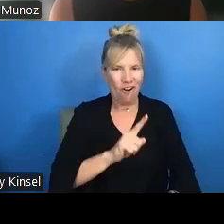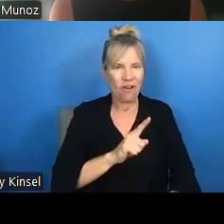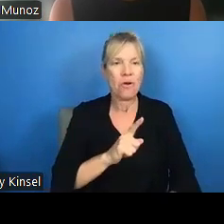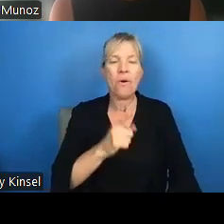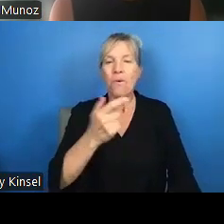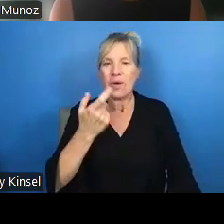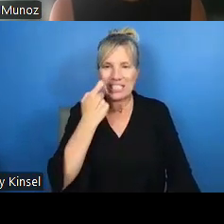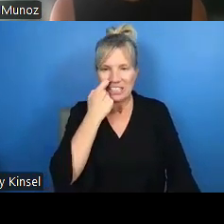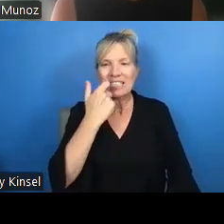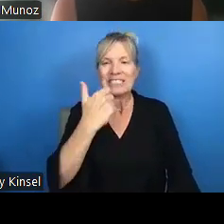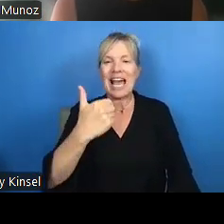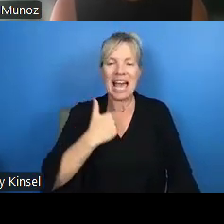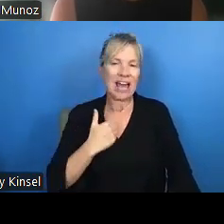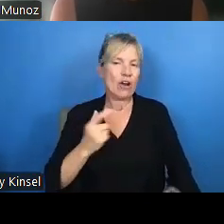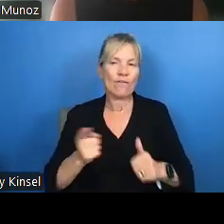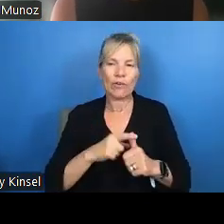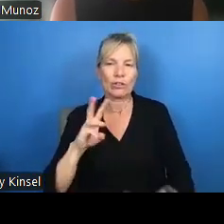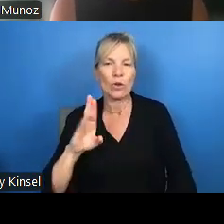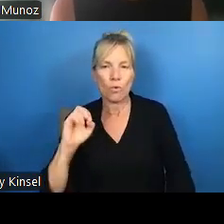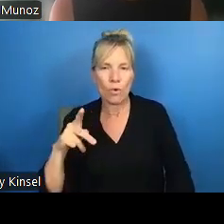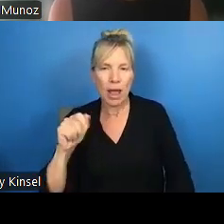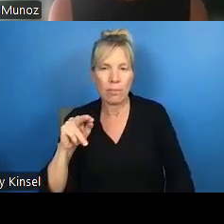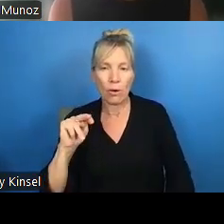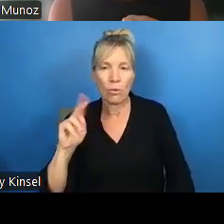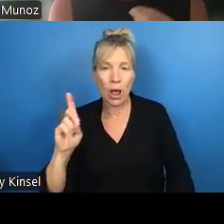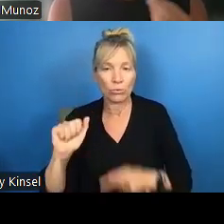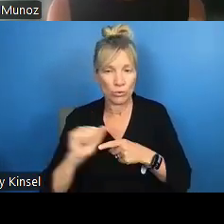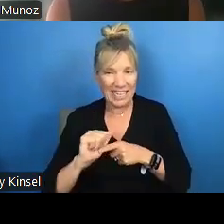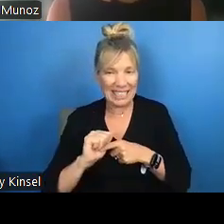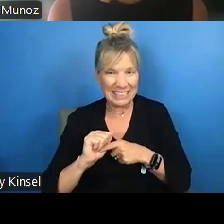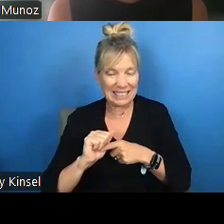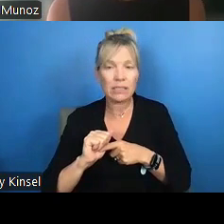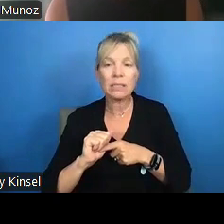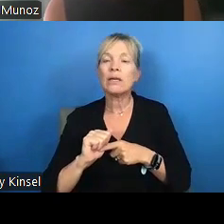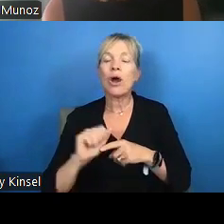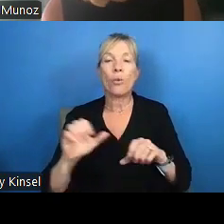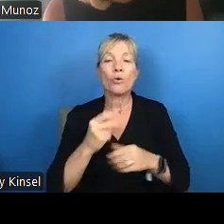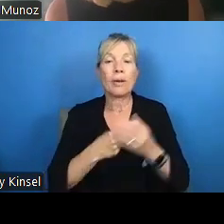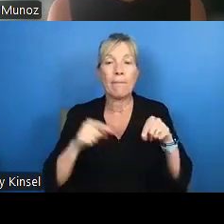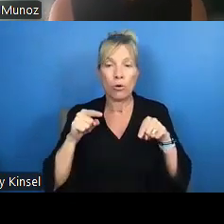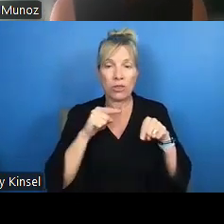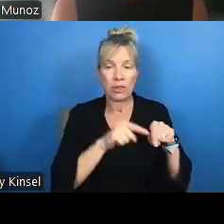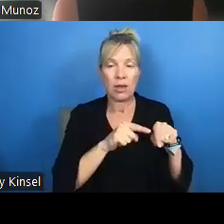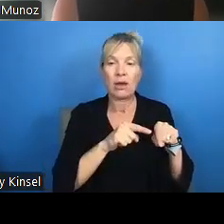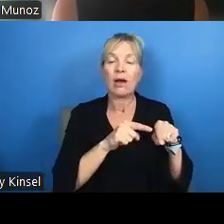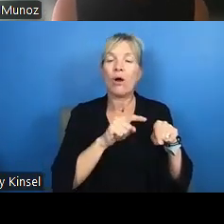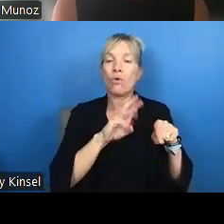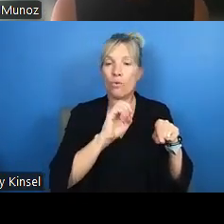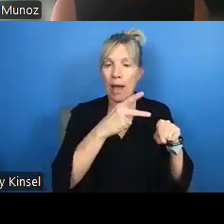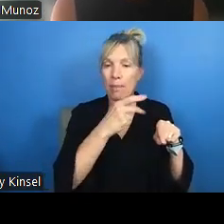our initial wraparound trainings where we are doing both wraparound and the focus